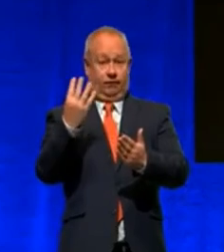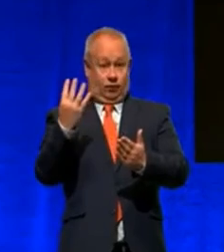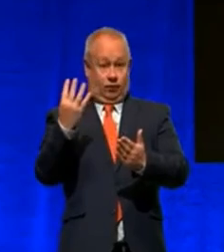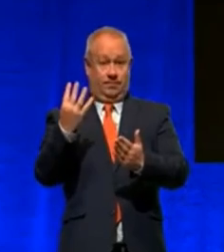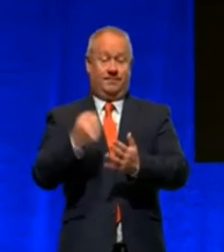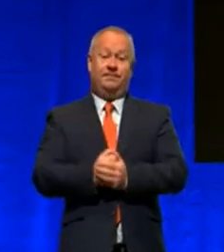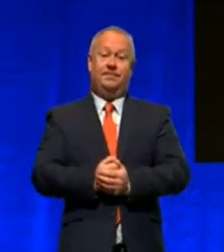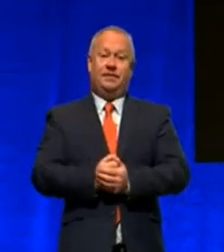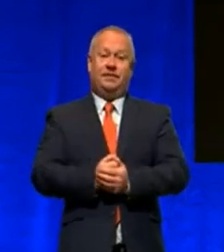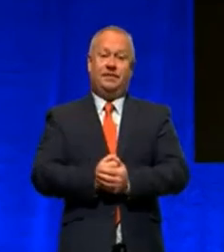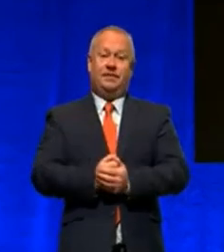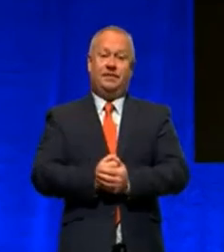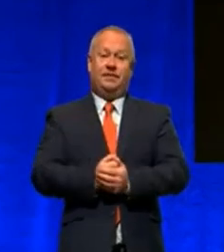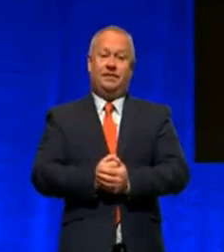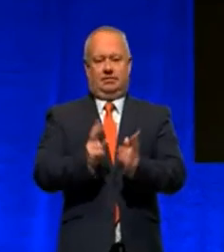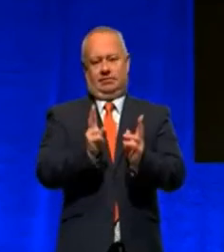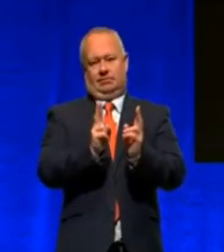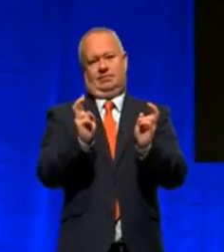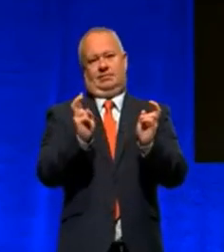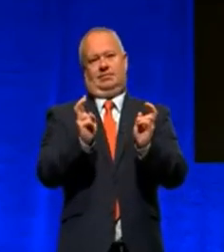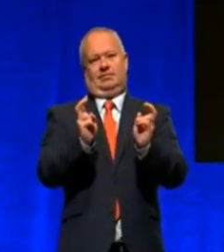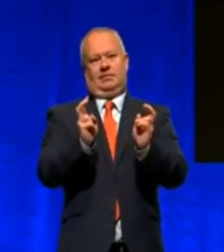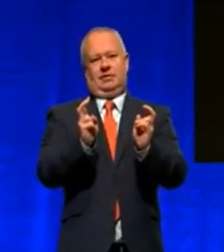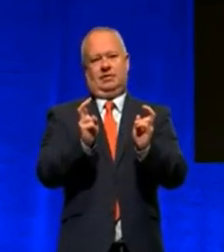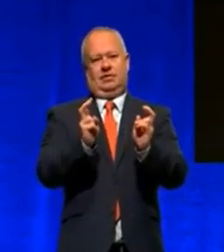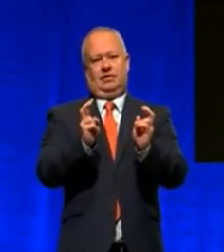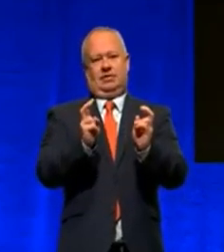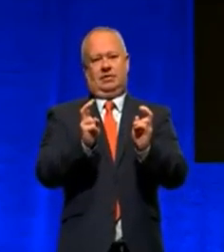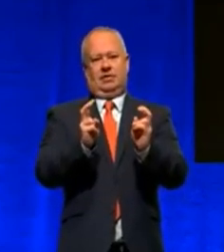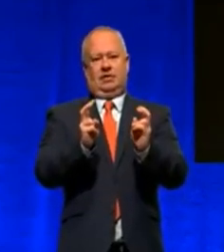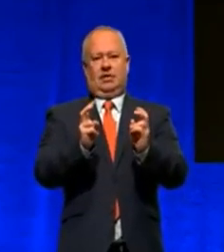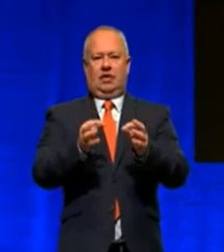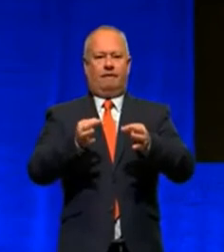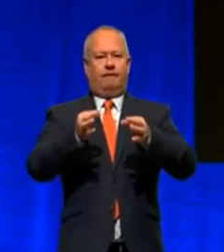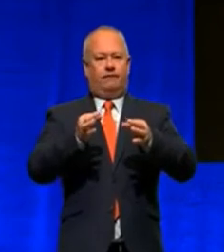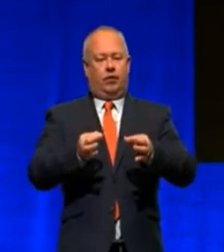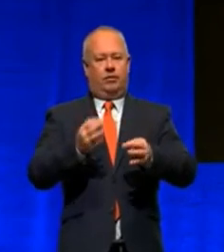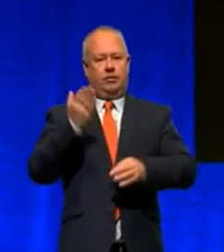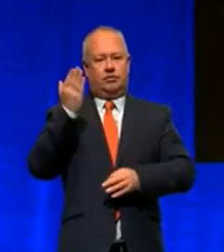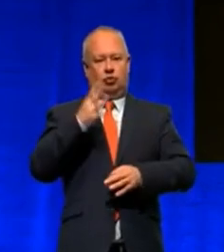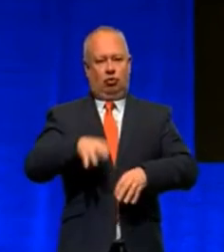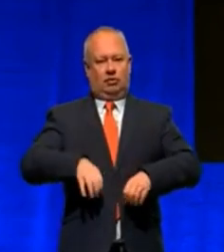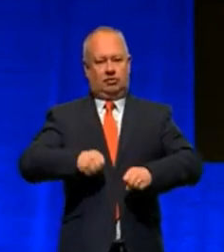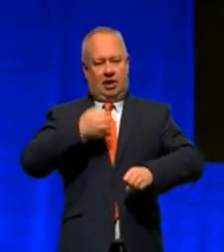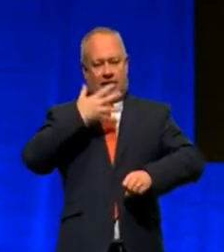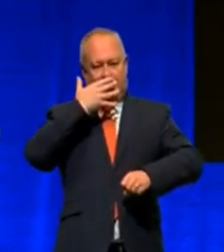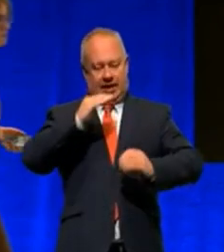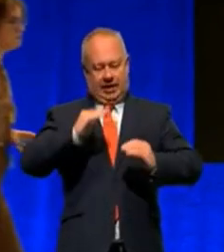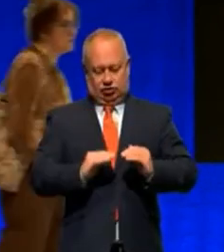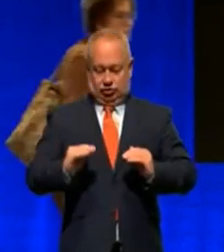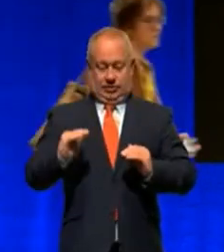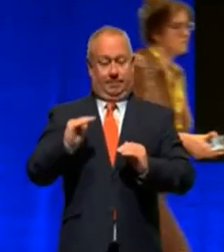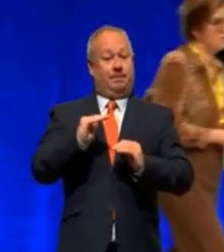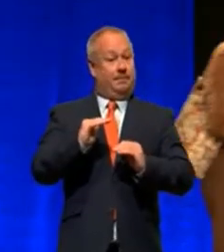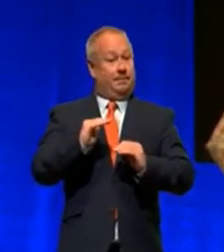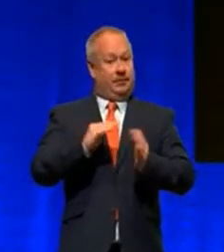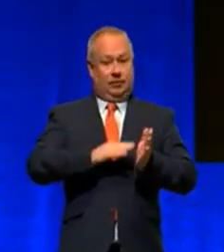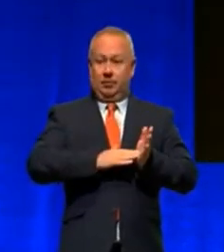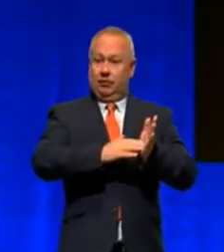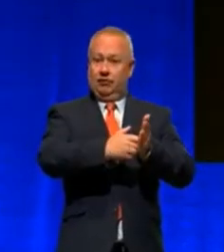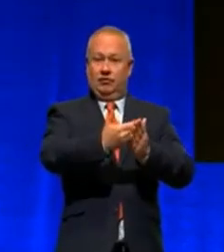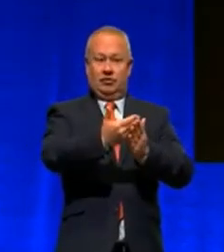4, which is entitled Raising the Formal School Start Age. And to move the resolution, I would